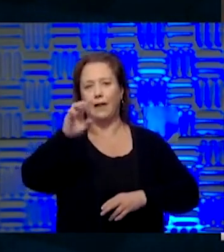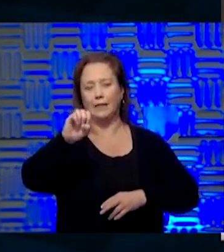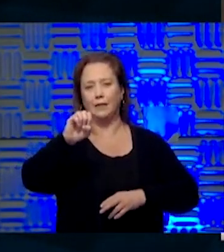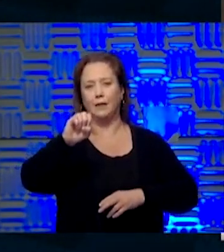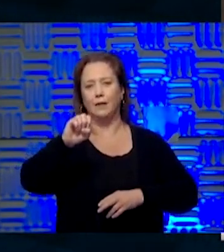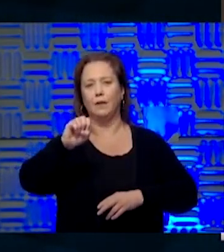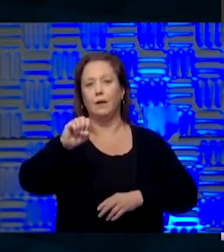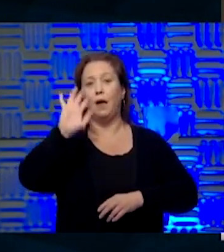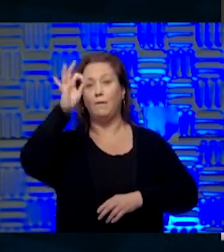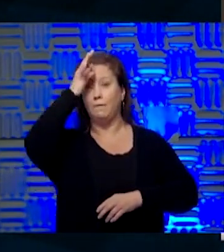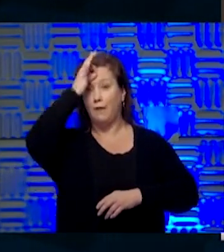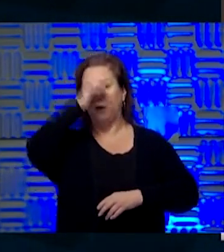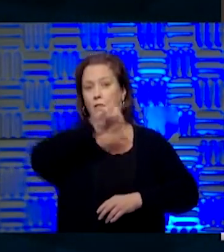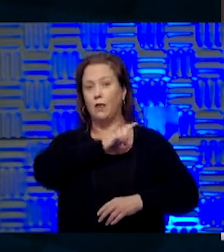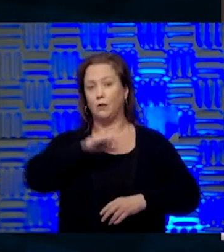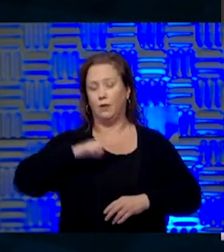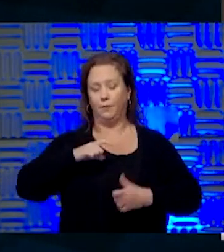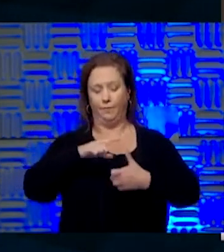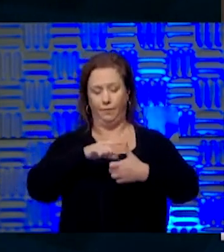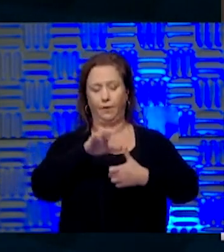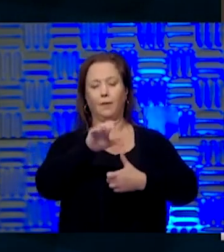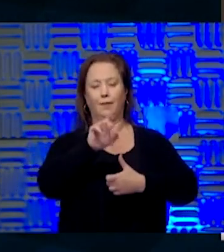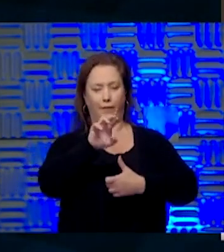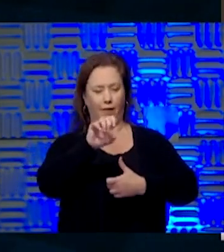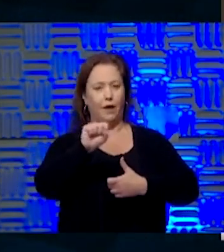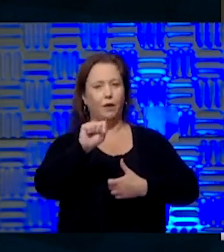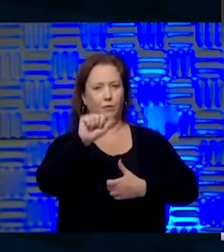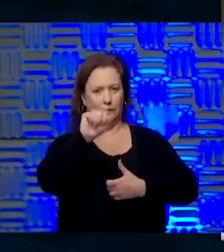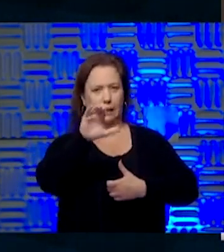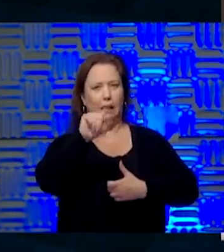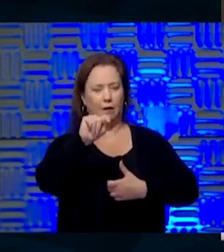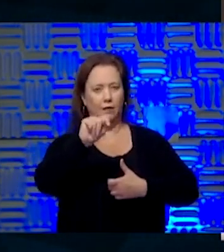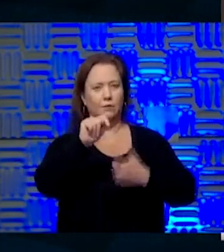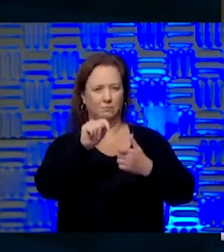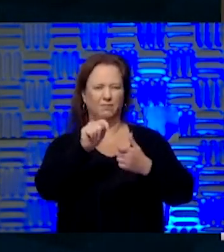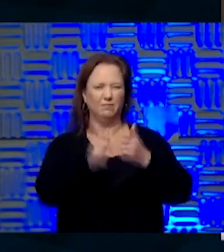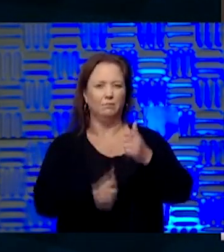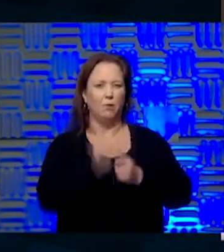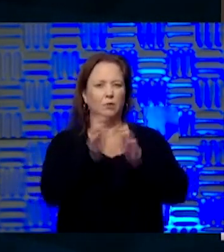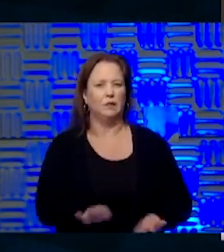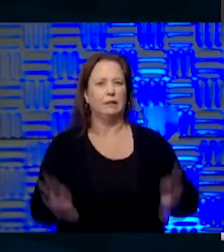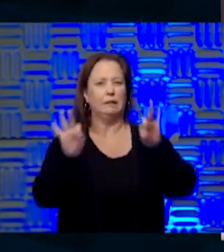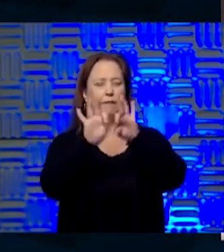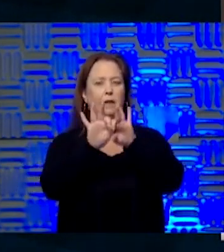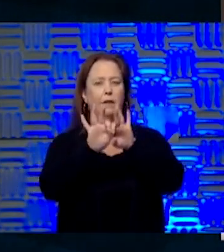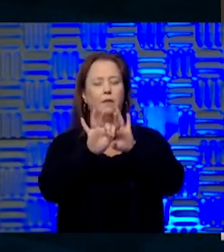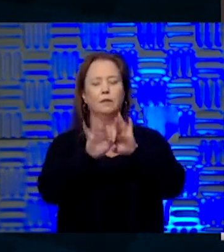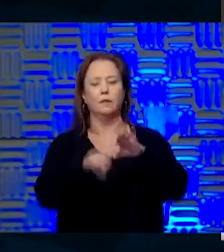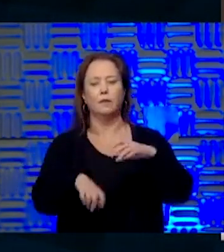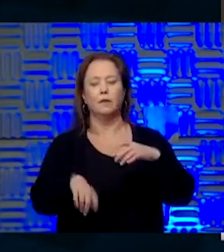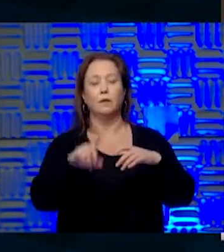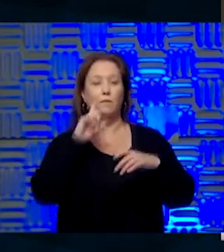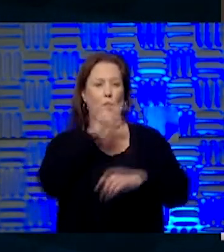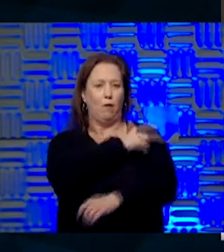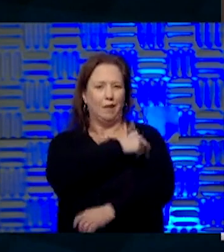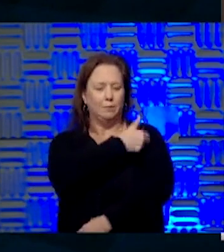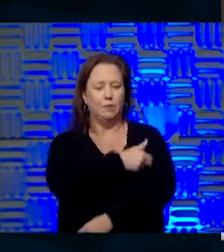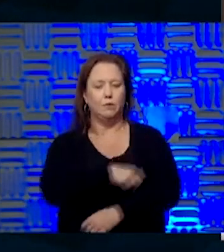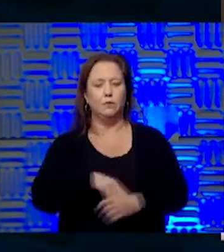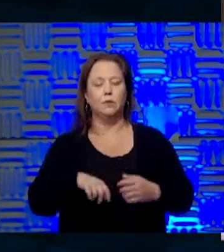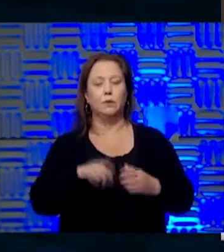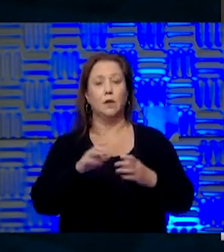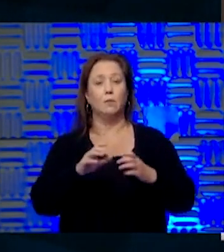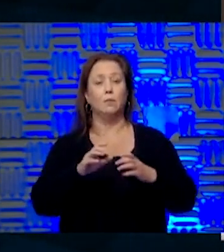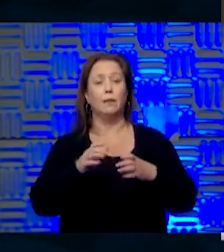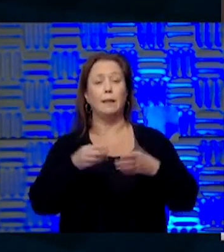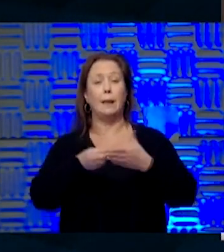legislation. The CARES Act probably is the most significant for hospitals and healthcare providers. And we've set aside